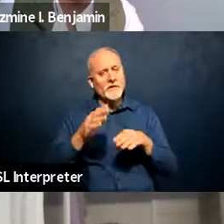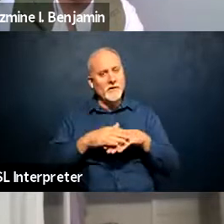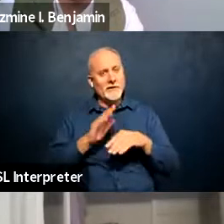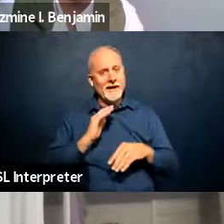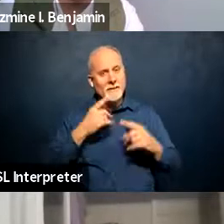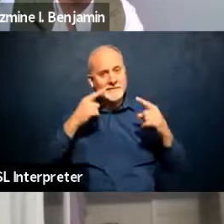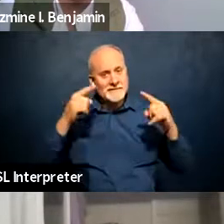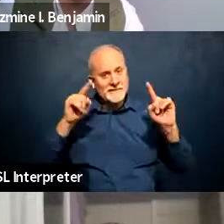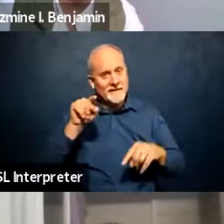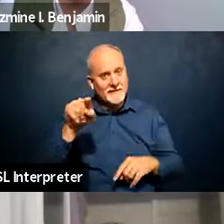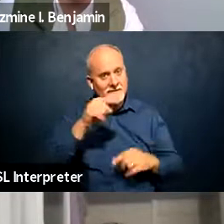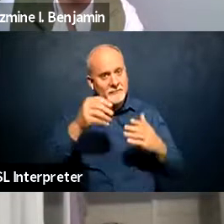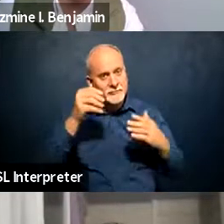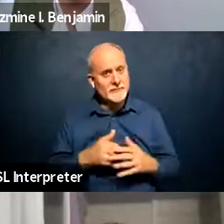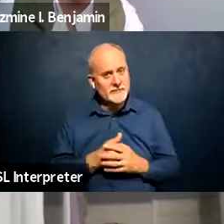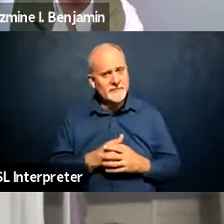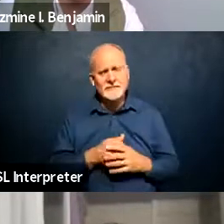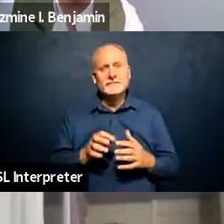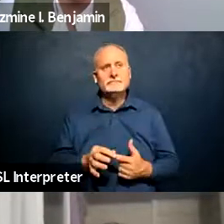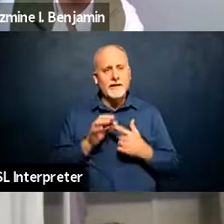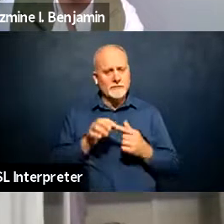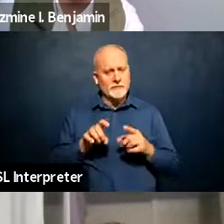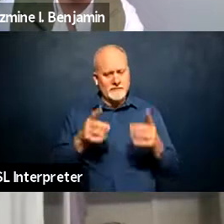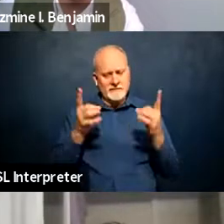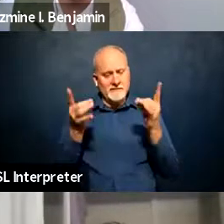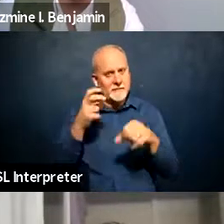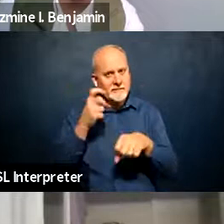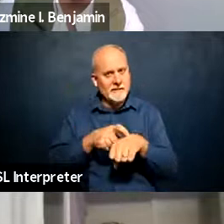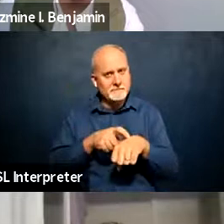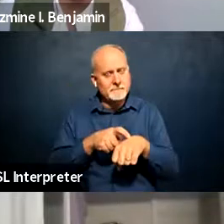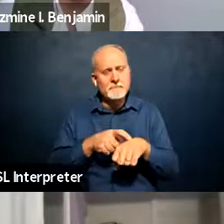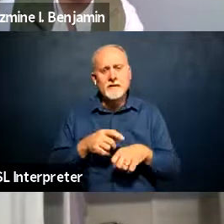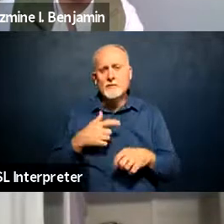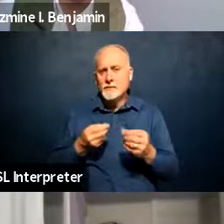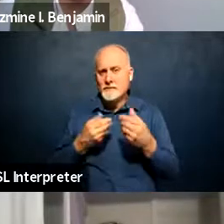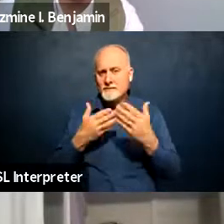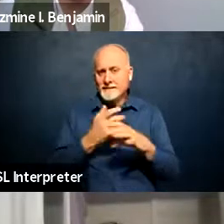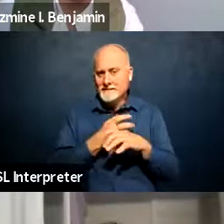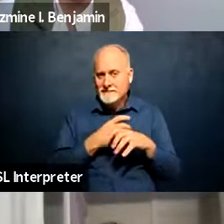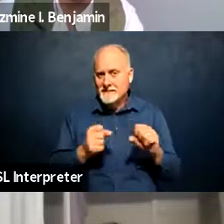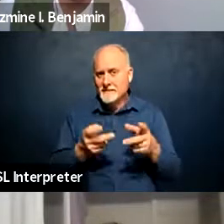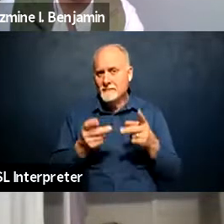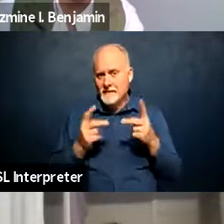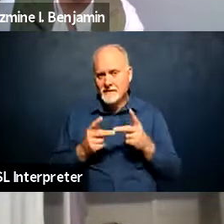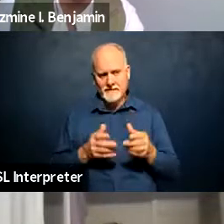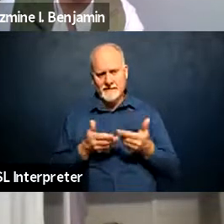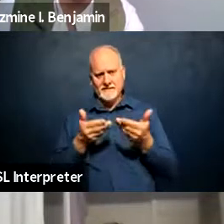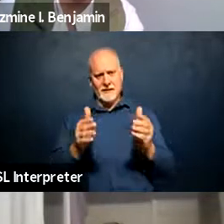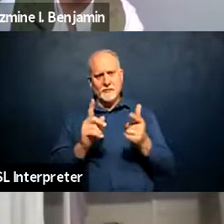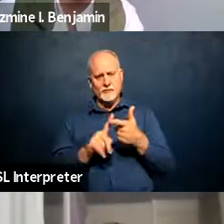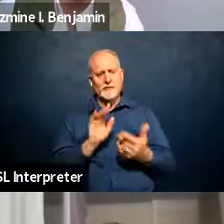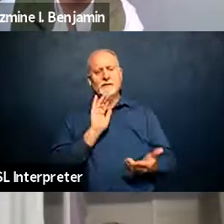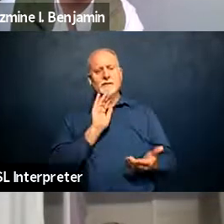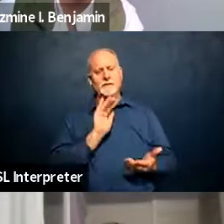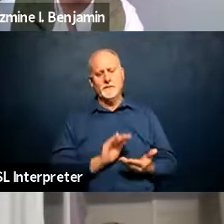students, especially during this difficult time. We strive to provide appropriate, safe outlets that allow students to de-stress